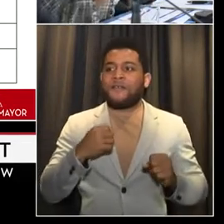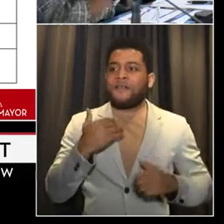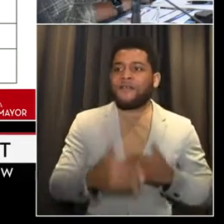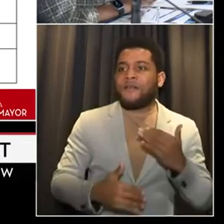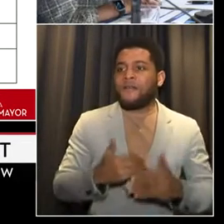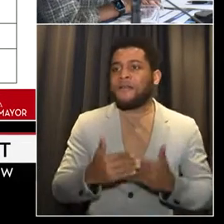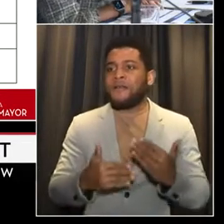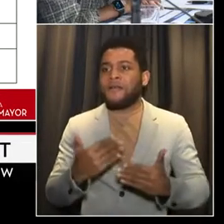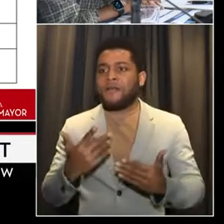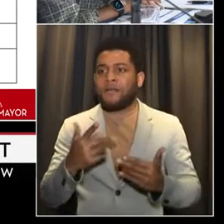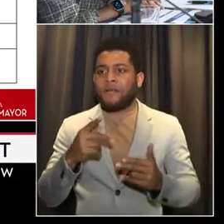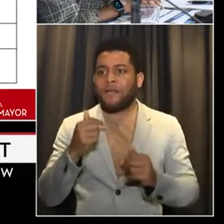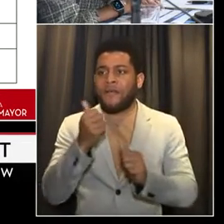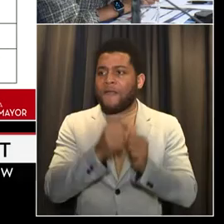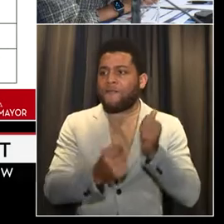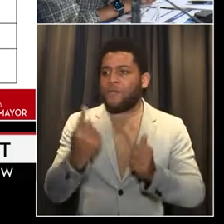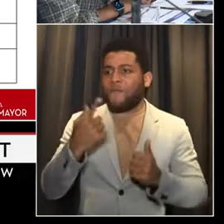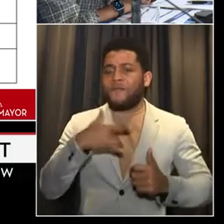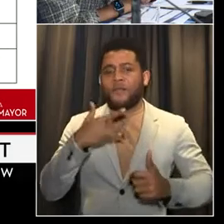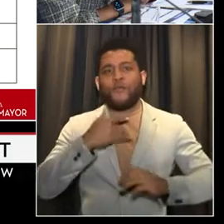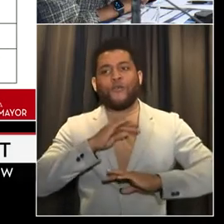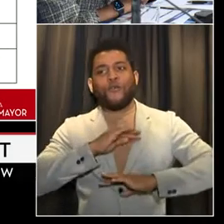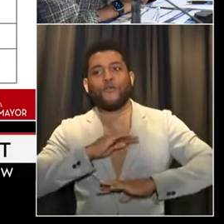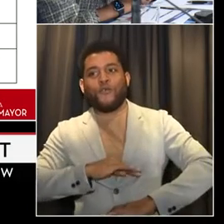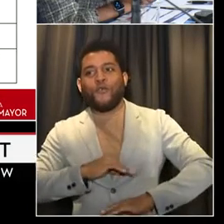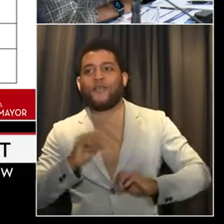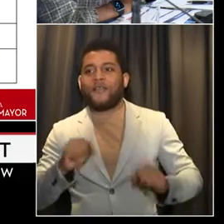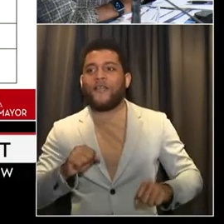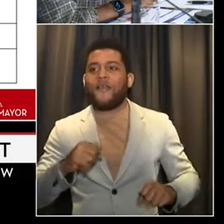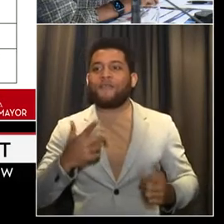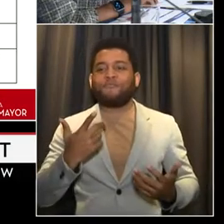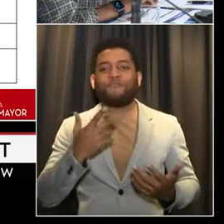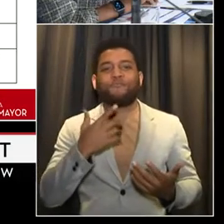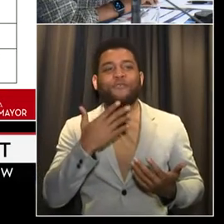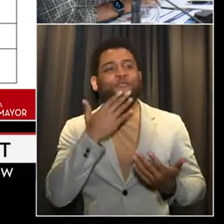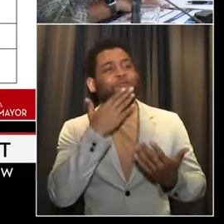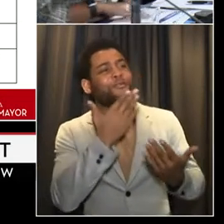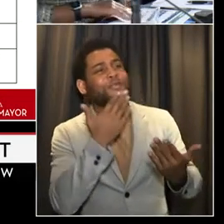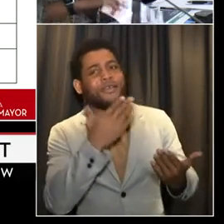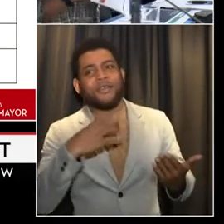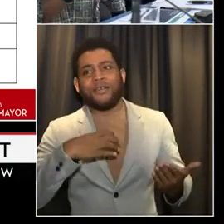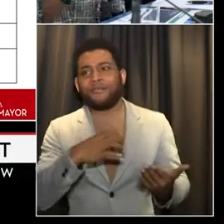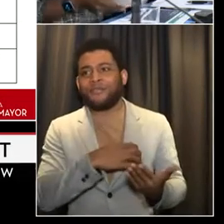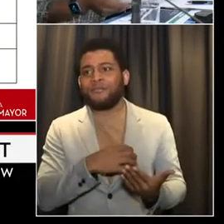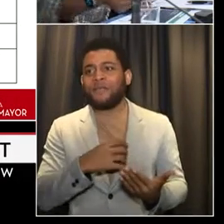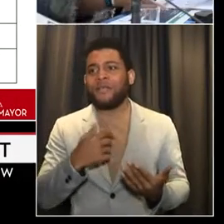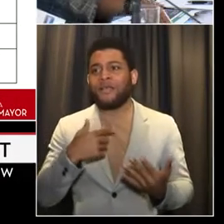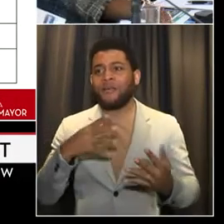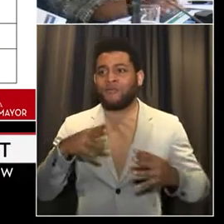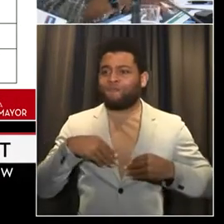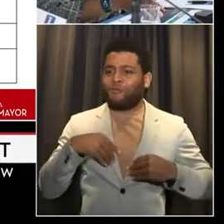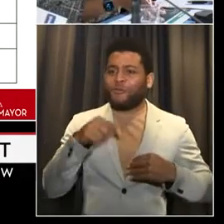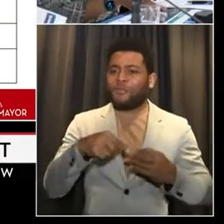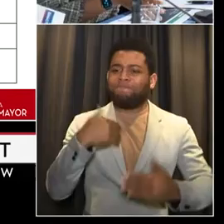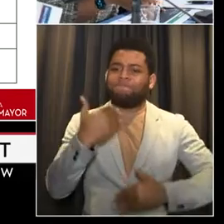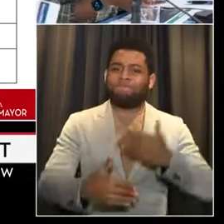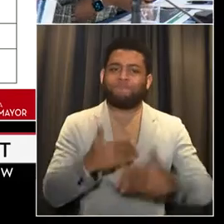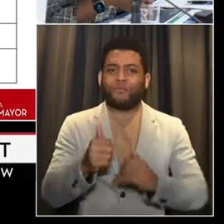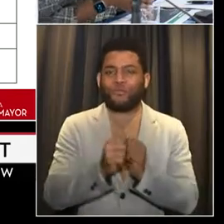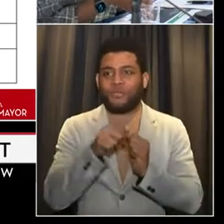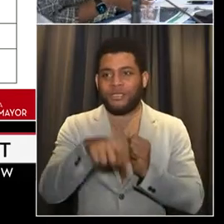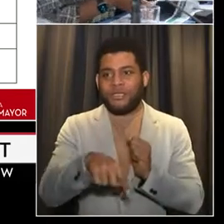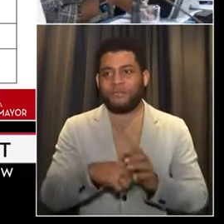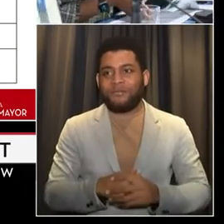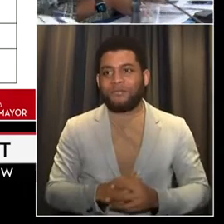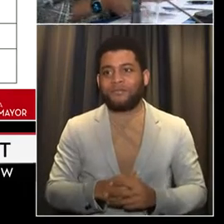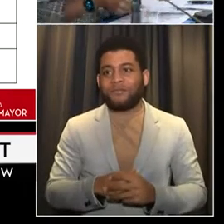for people. So we appreciate that council will be taking this up expeditiously. And so with that, I have